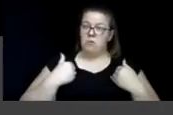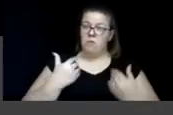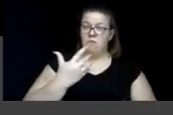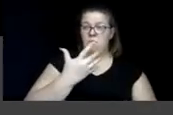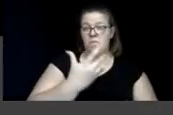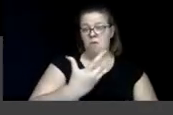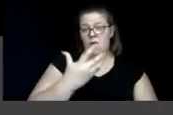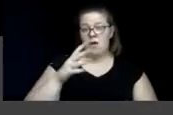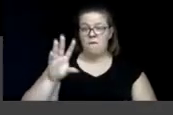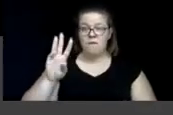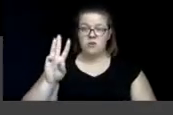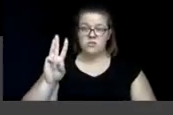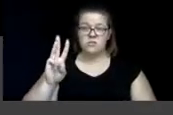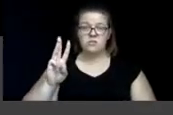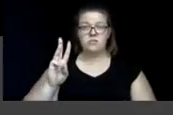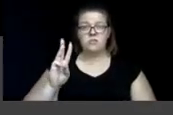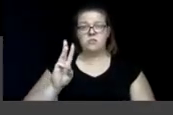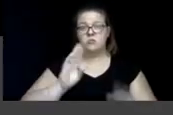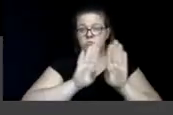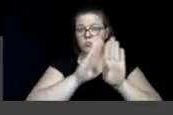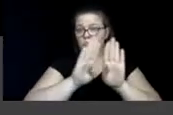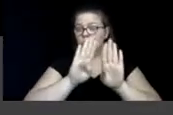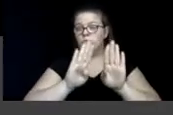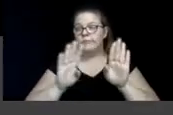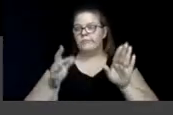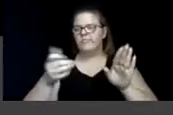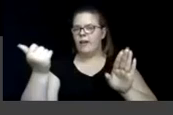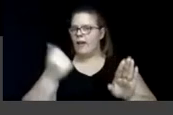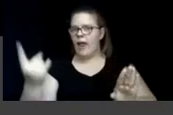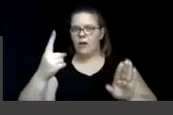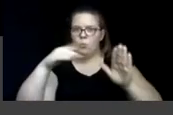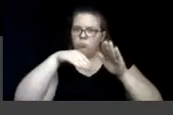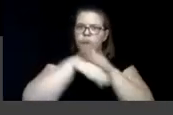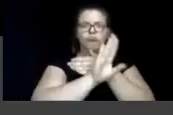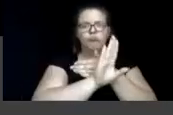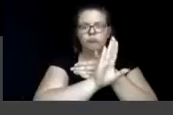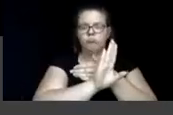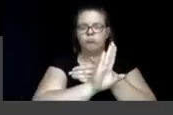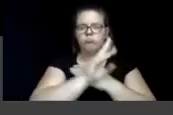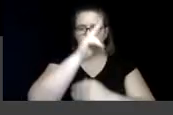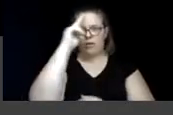6 doorways where anybody could just walk into the hospital here at the VA.